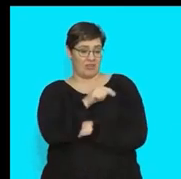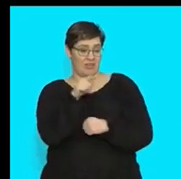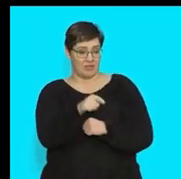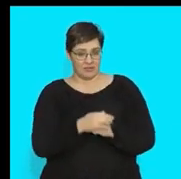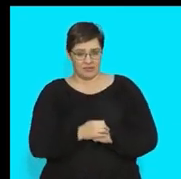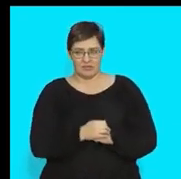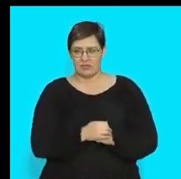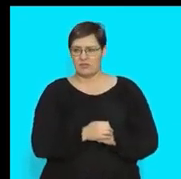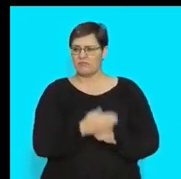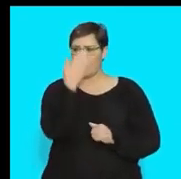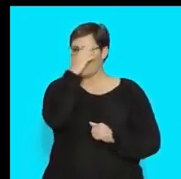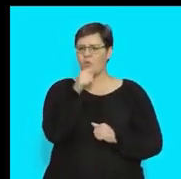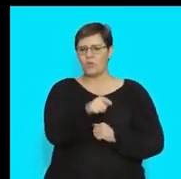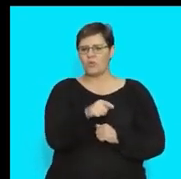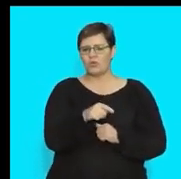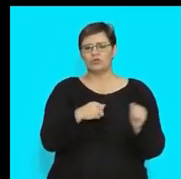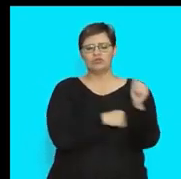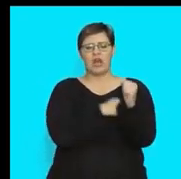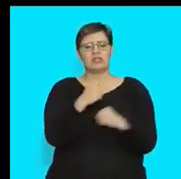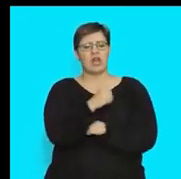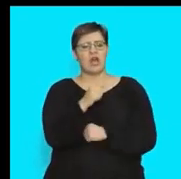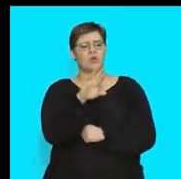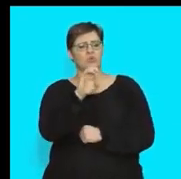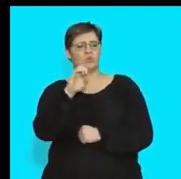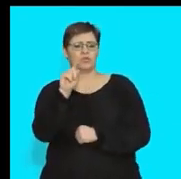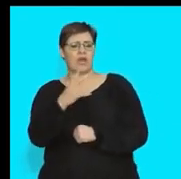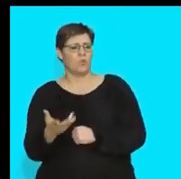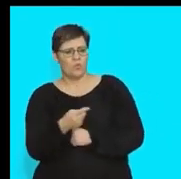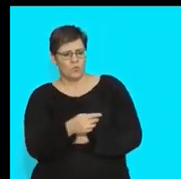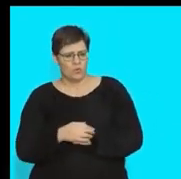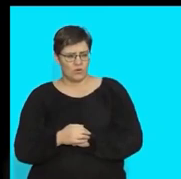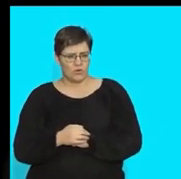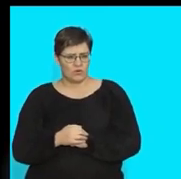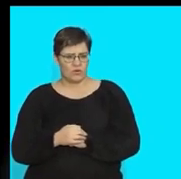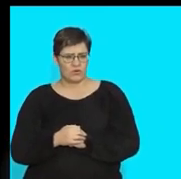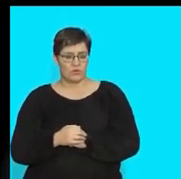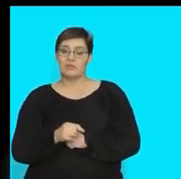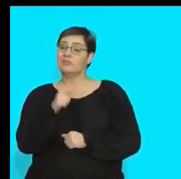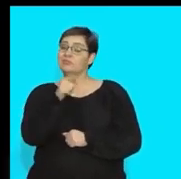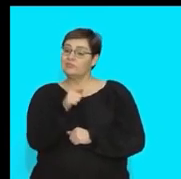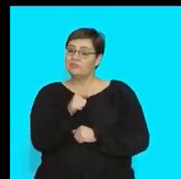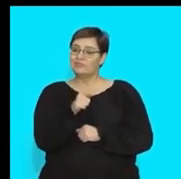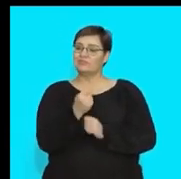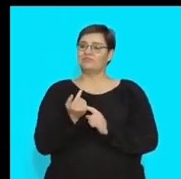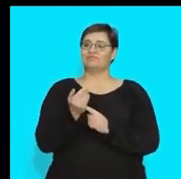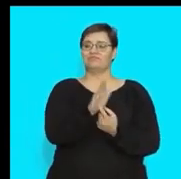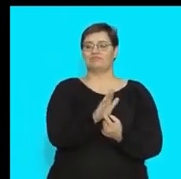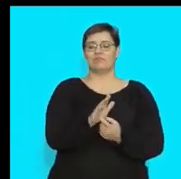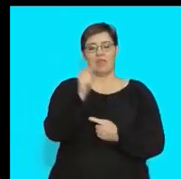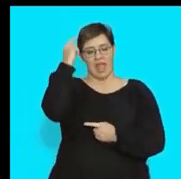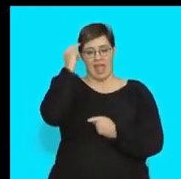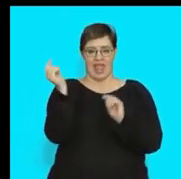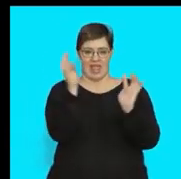root. Now, how do I know it's the structure of the root? I know it's the structure of the root. This gives it away, all